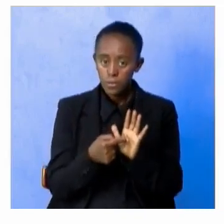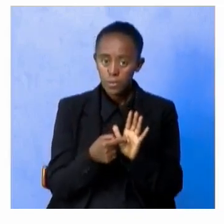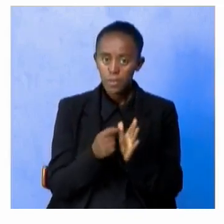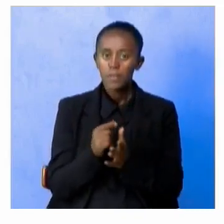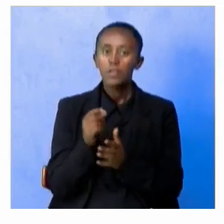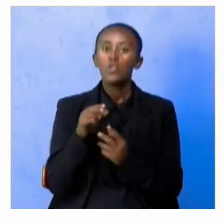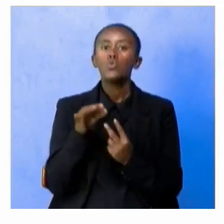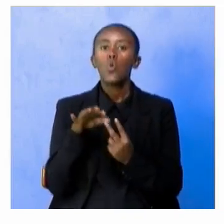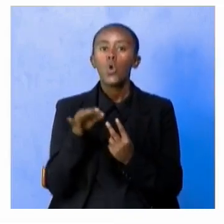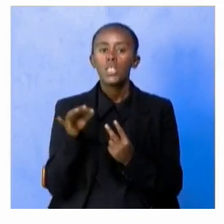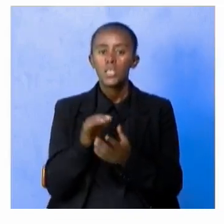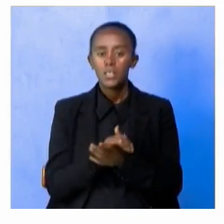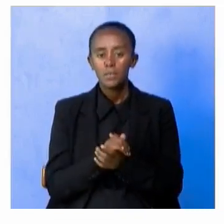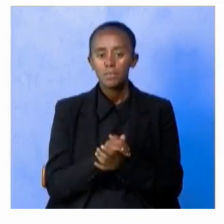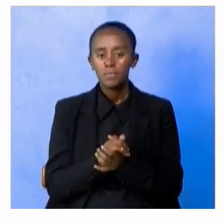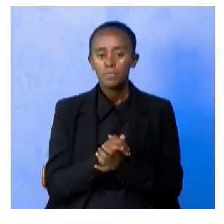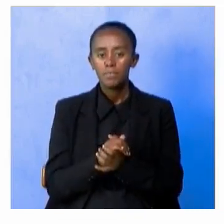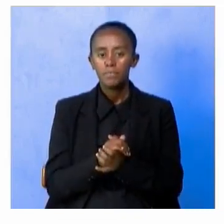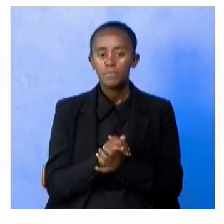choice